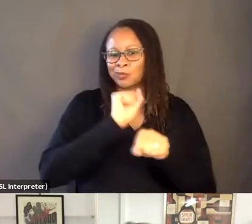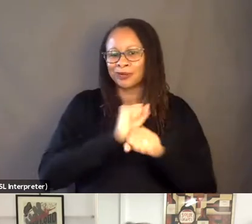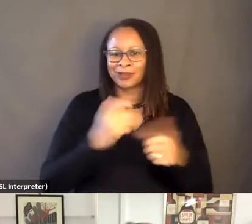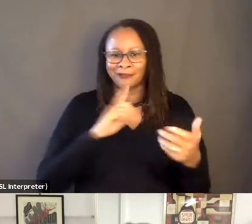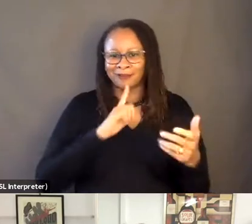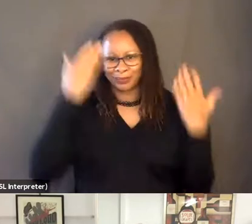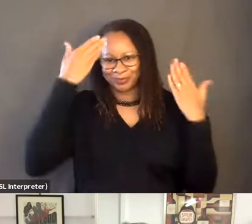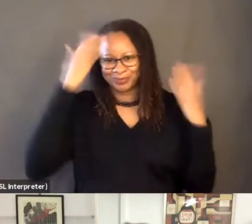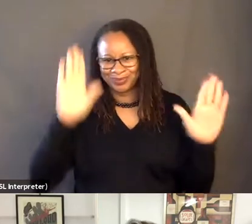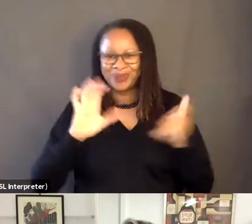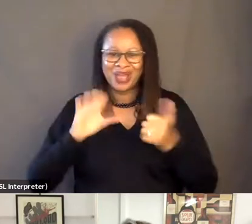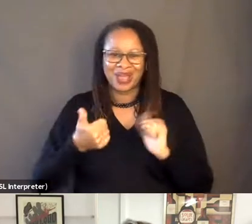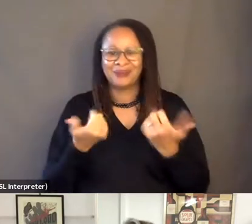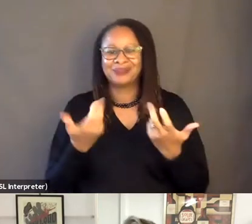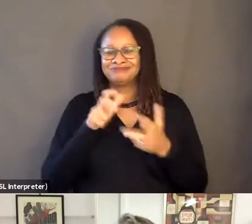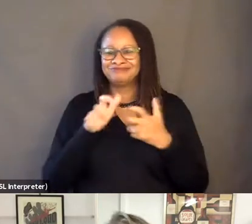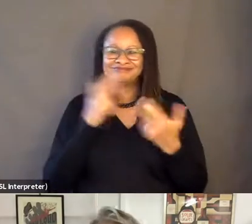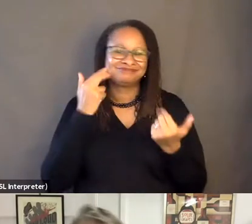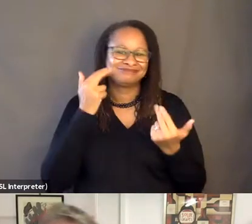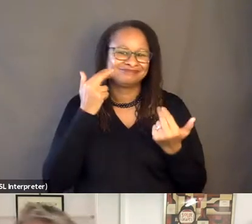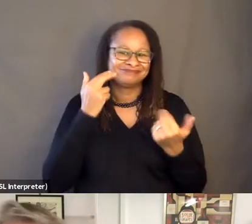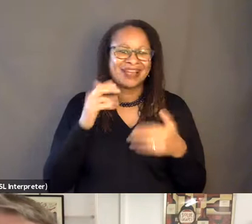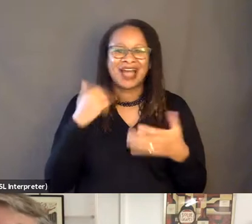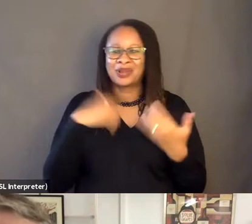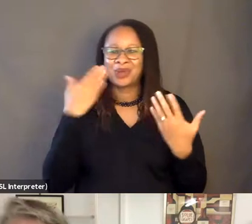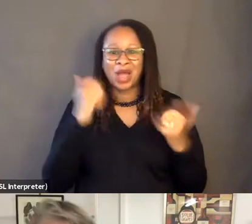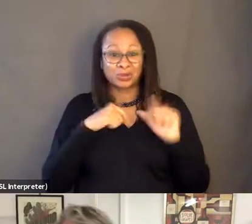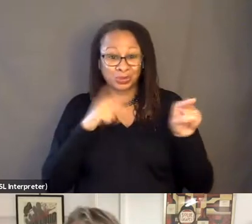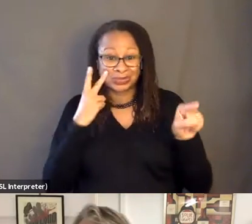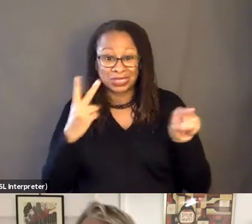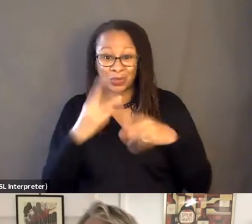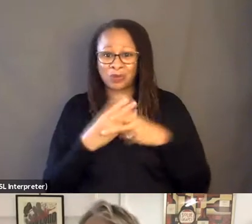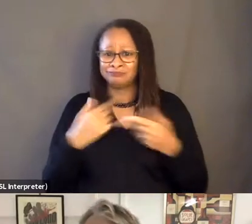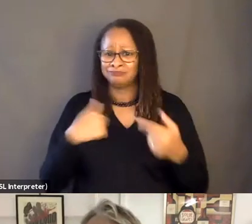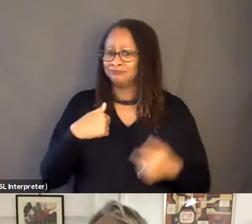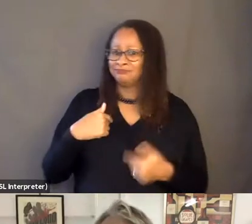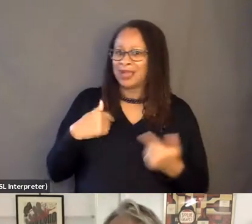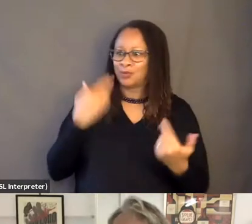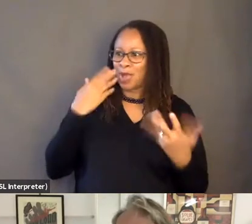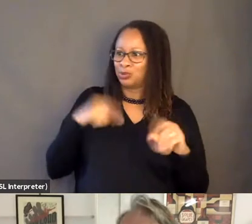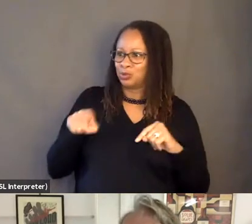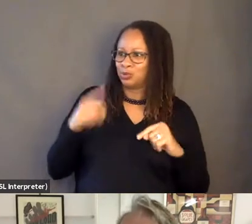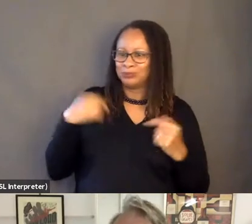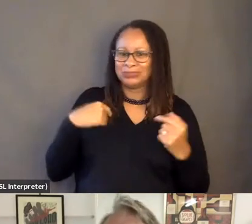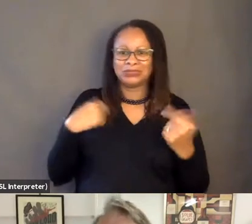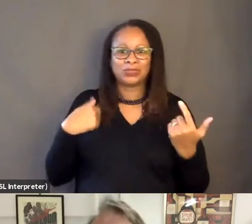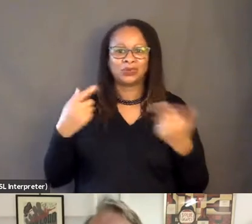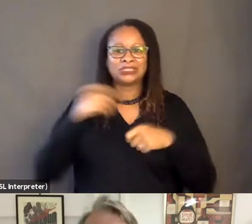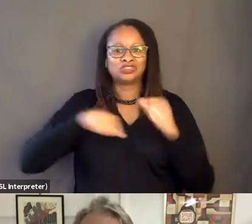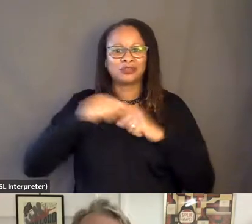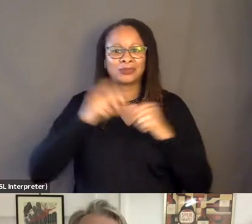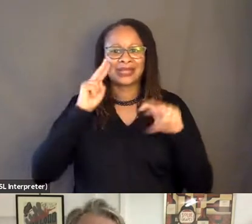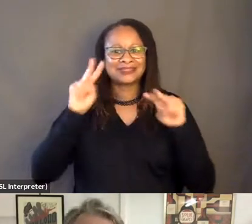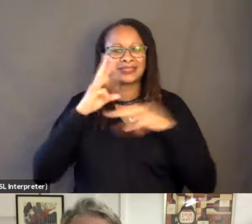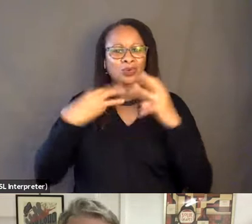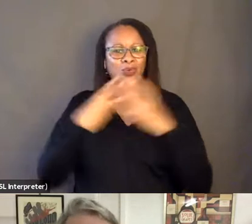know I don't know how you see the world, you know, you don't really know how I see the world. And so I think what we're trying to